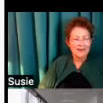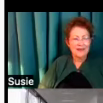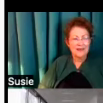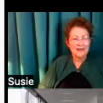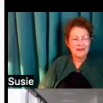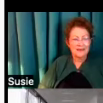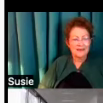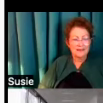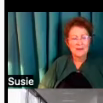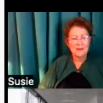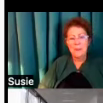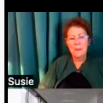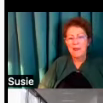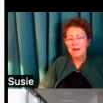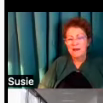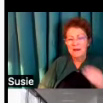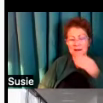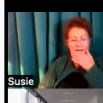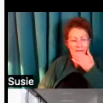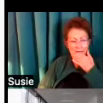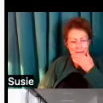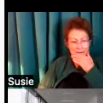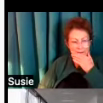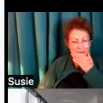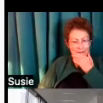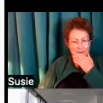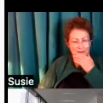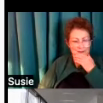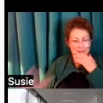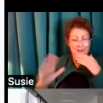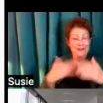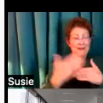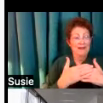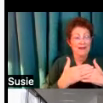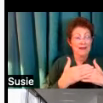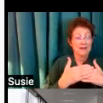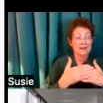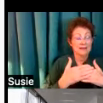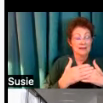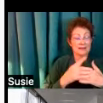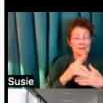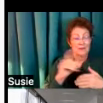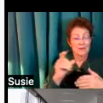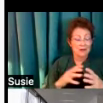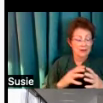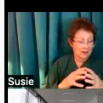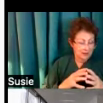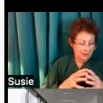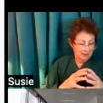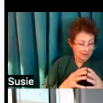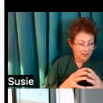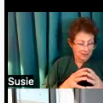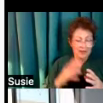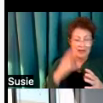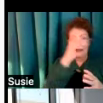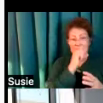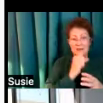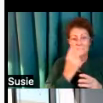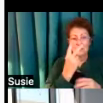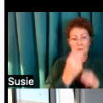when you need to. Next question is, does the estimated 2-year